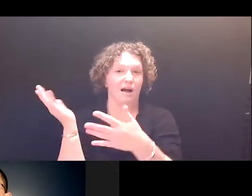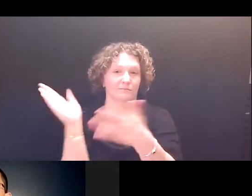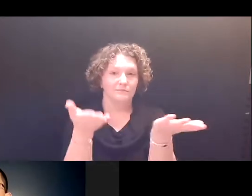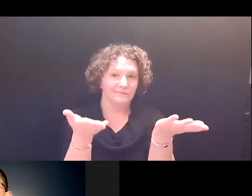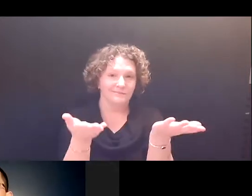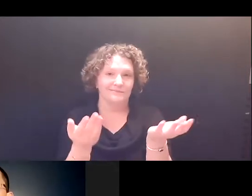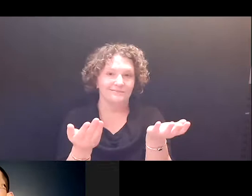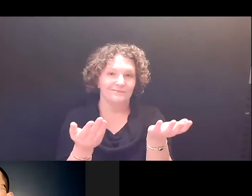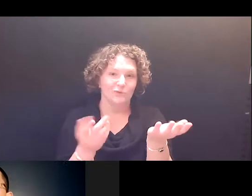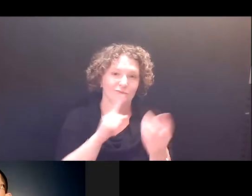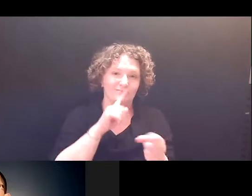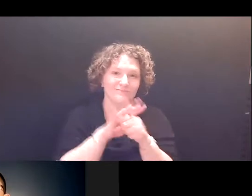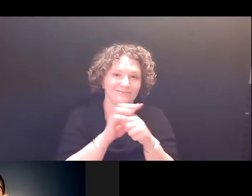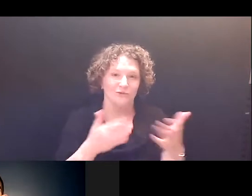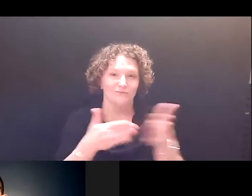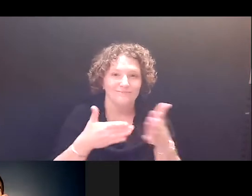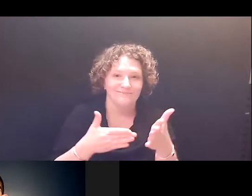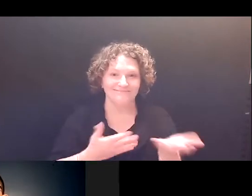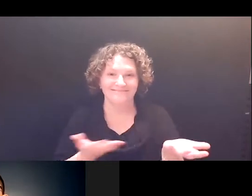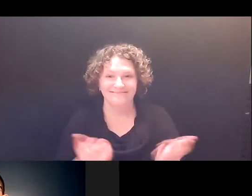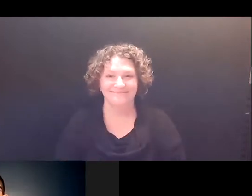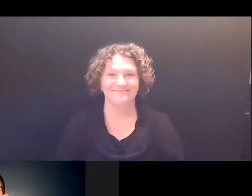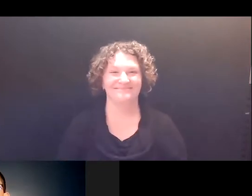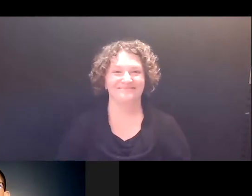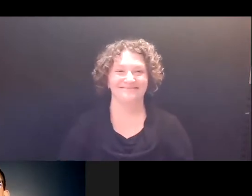implants on? Just saying.